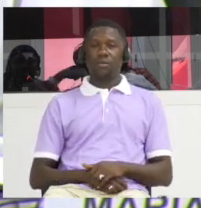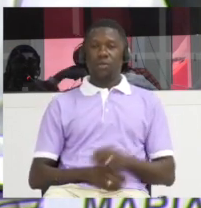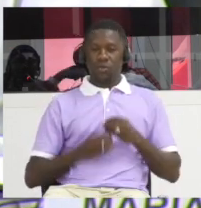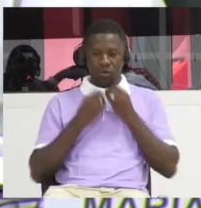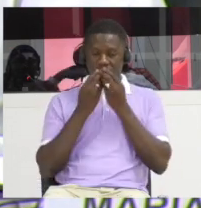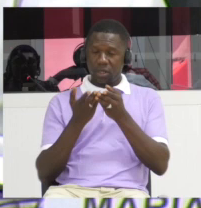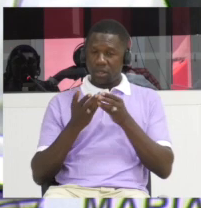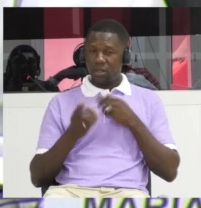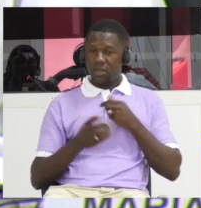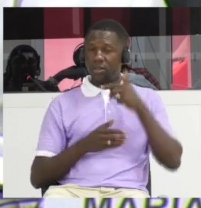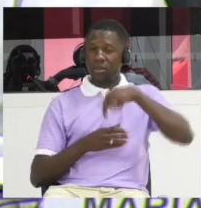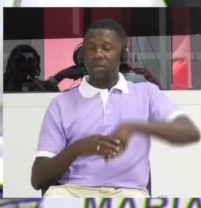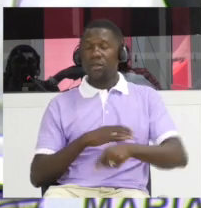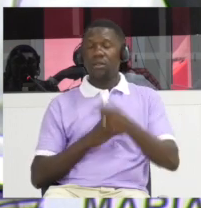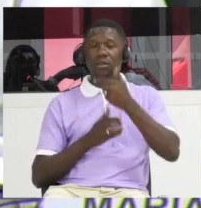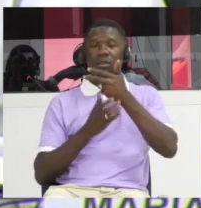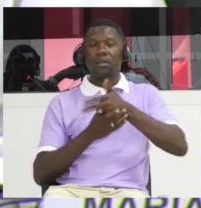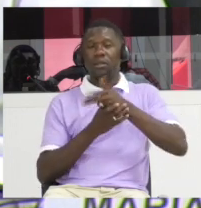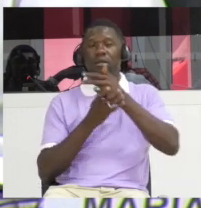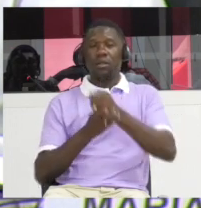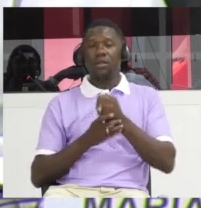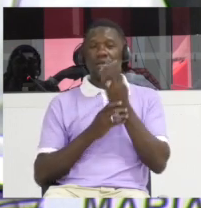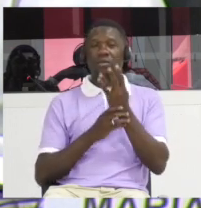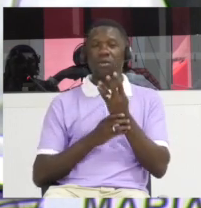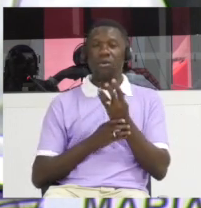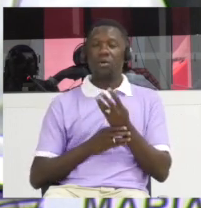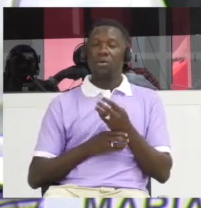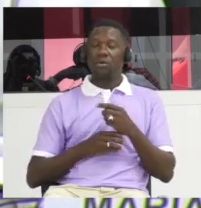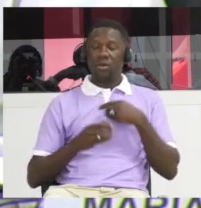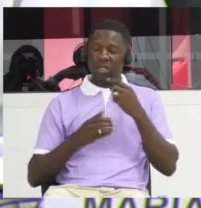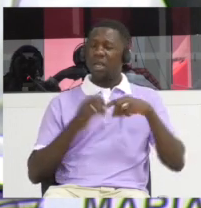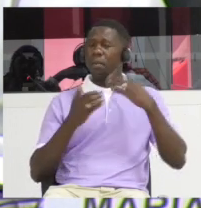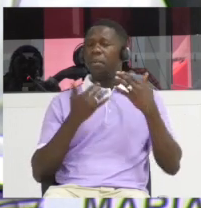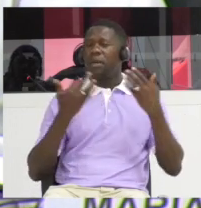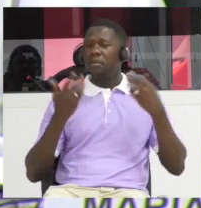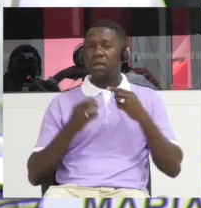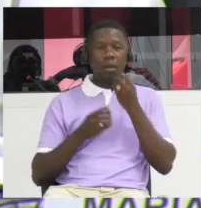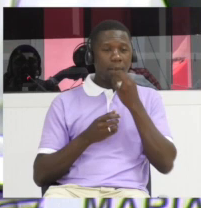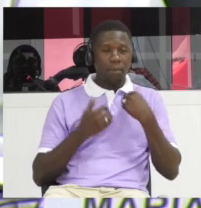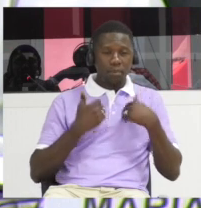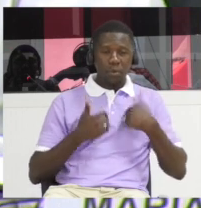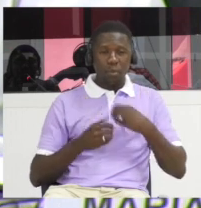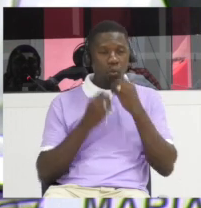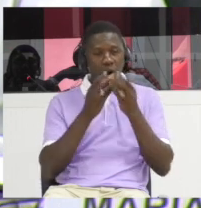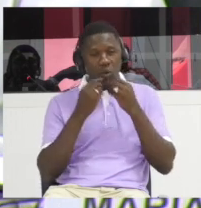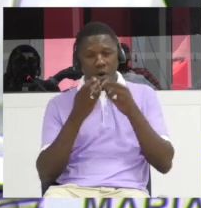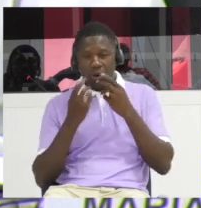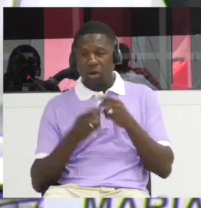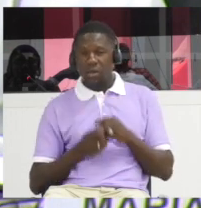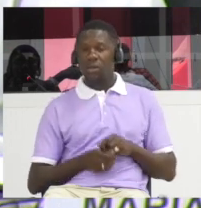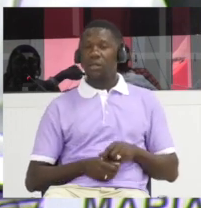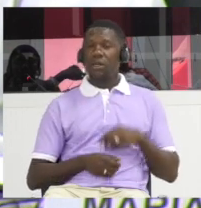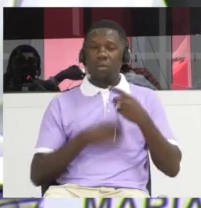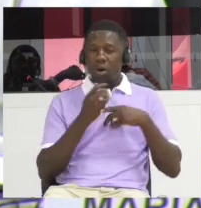1994 or thereabouts, there were lots of rumors of coup, coup, coup, wolf, wolf, wolf, as some said,